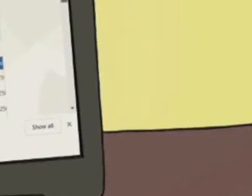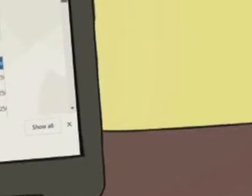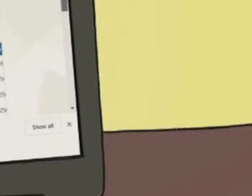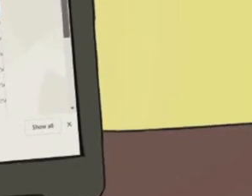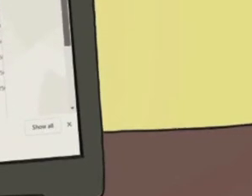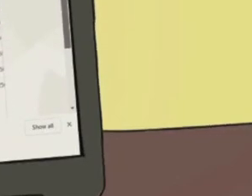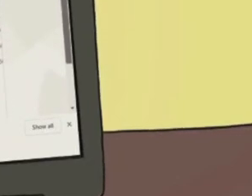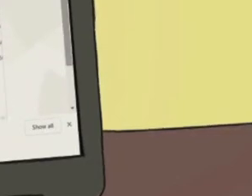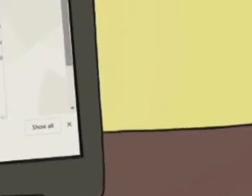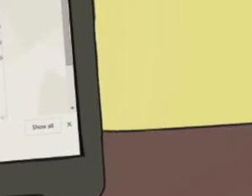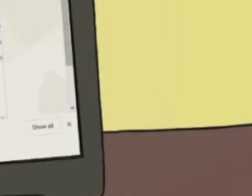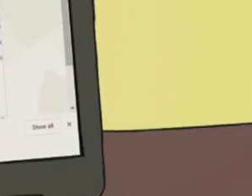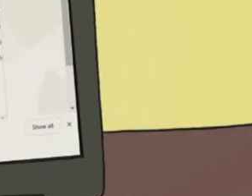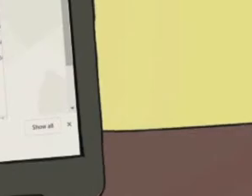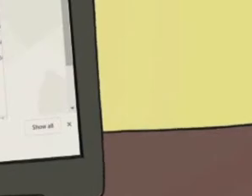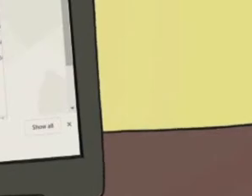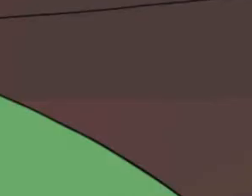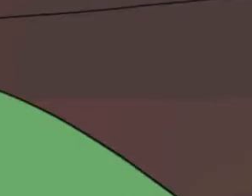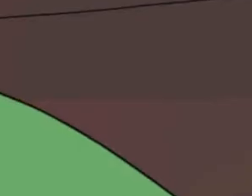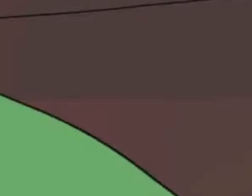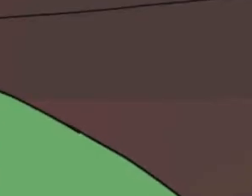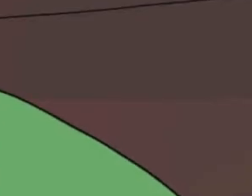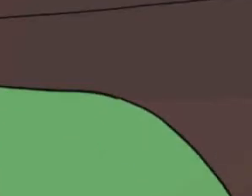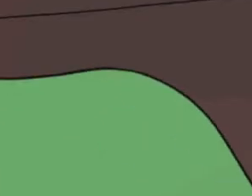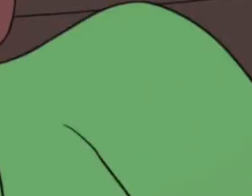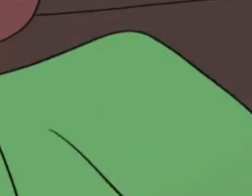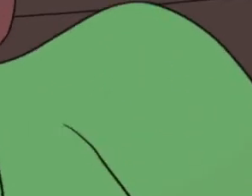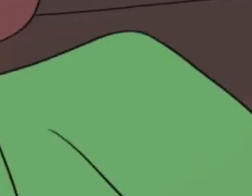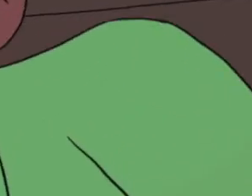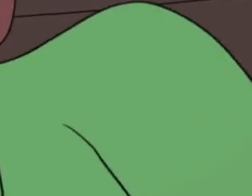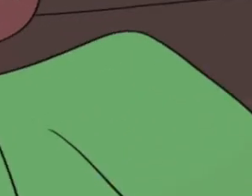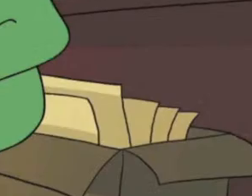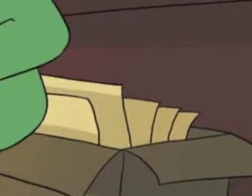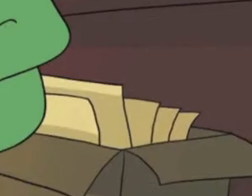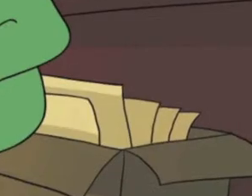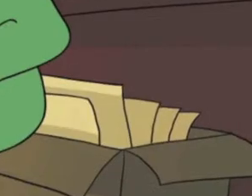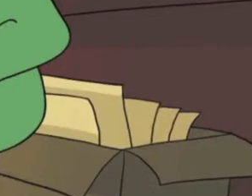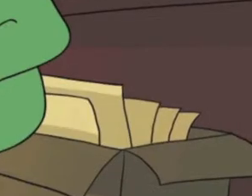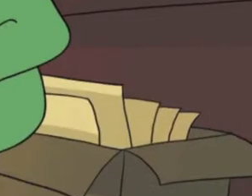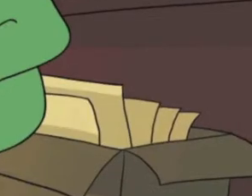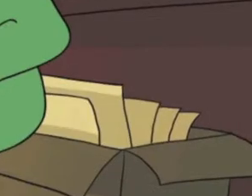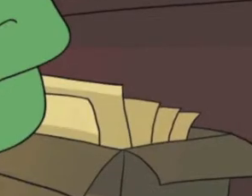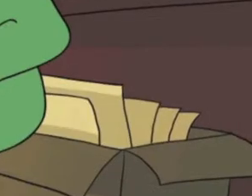I'm looking for. Bookkeeping becomes simple after that. Kapo, awesome,